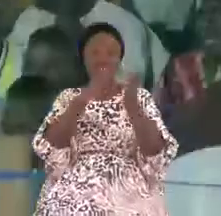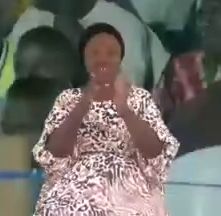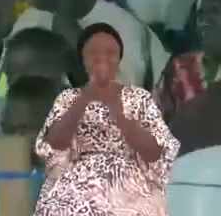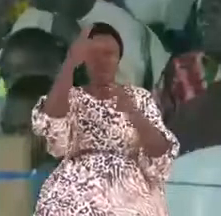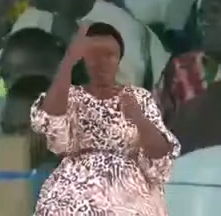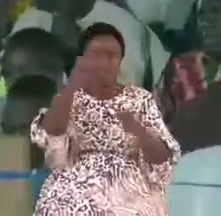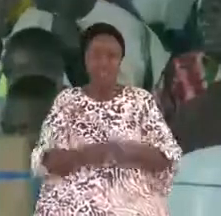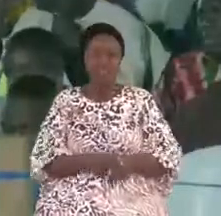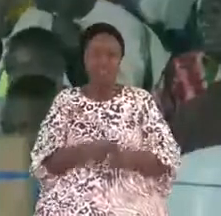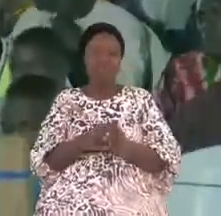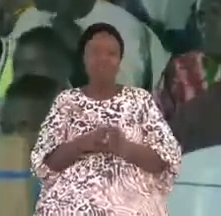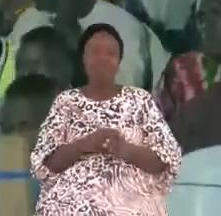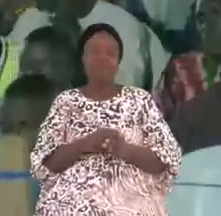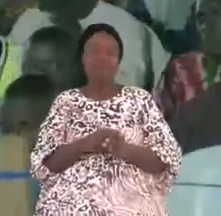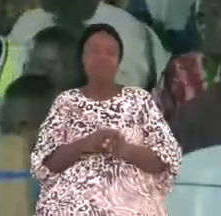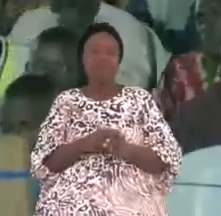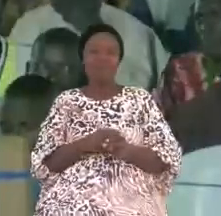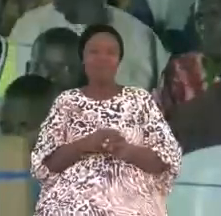name